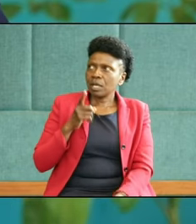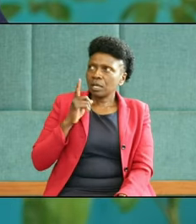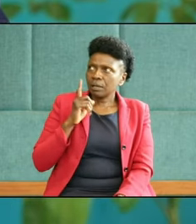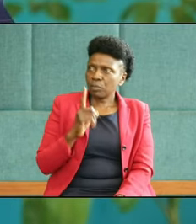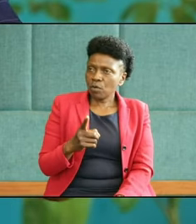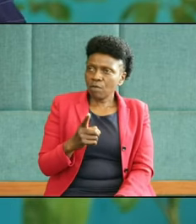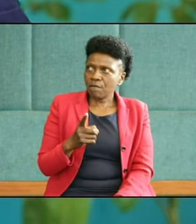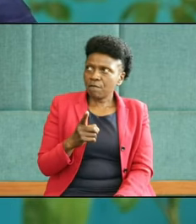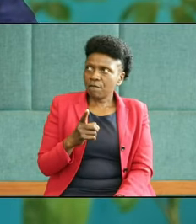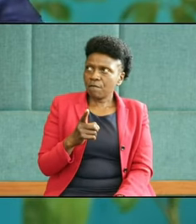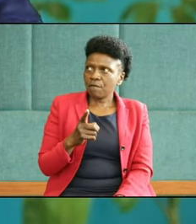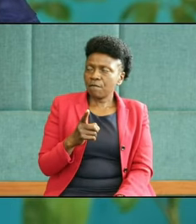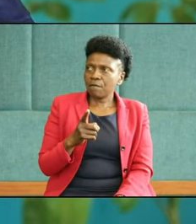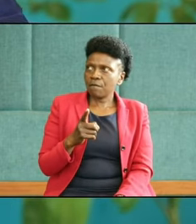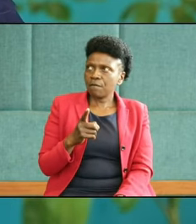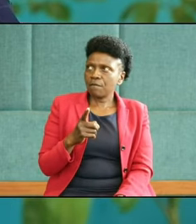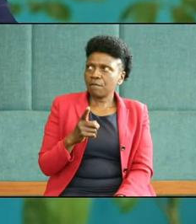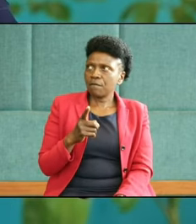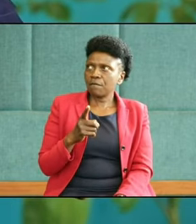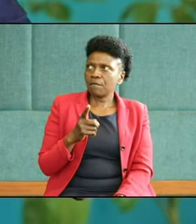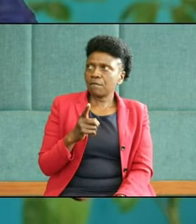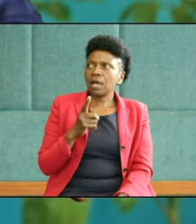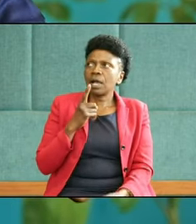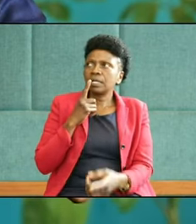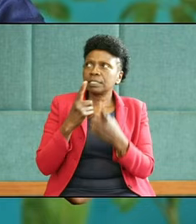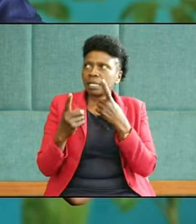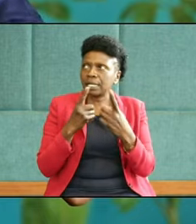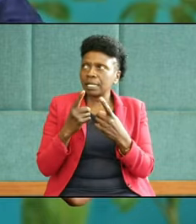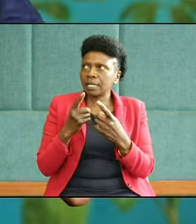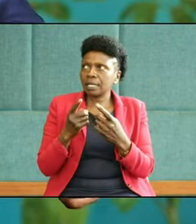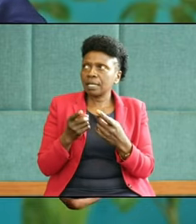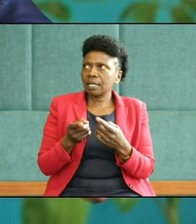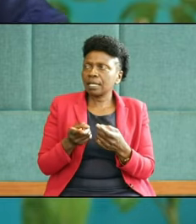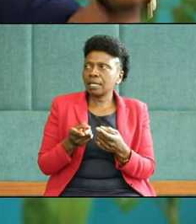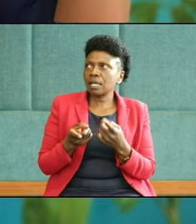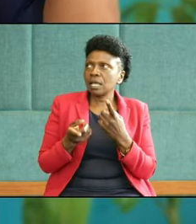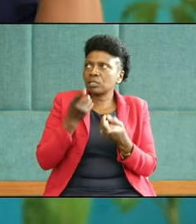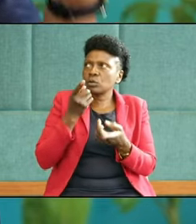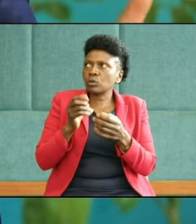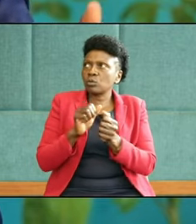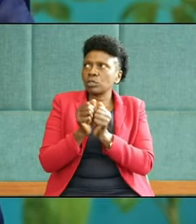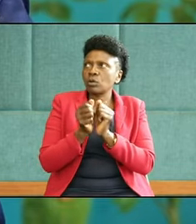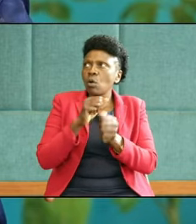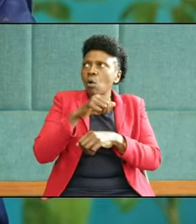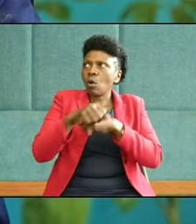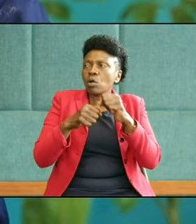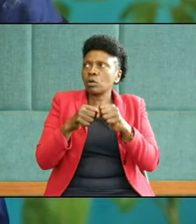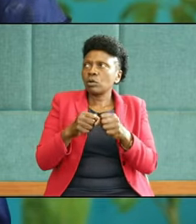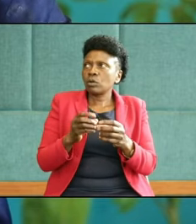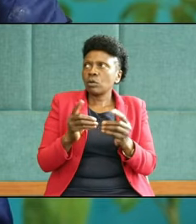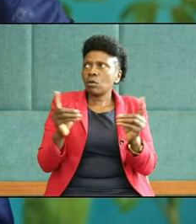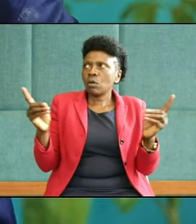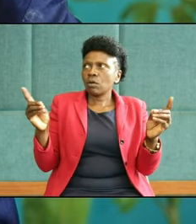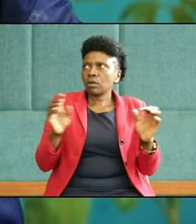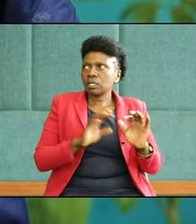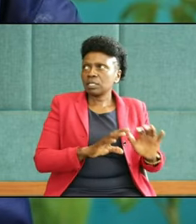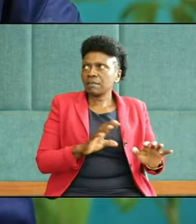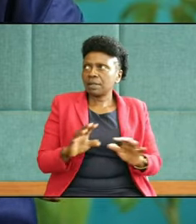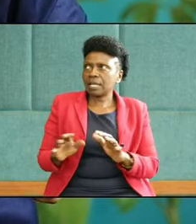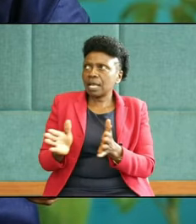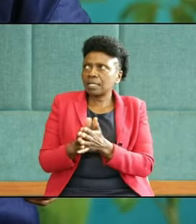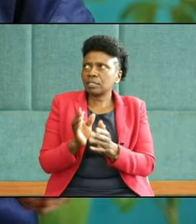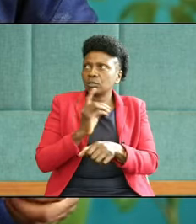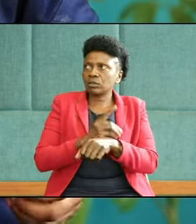Reprove. Rebuke, exalt with all long suffering. And it says, for